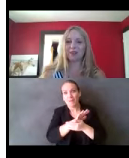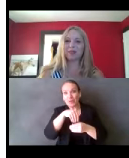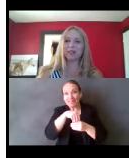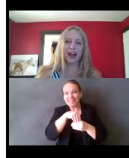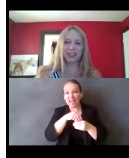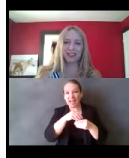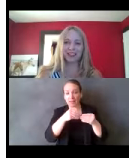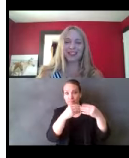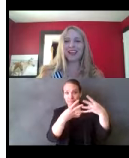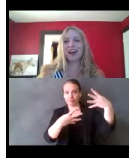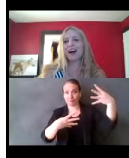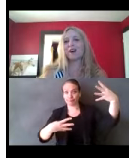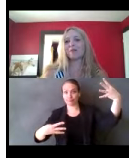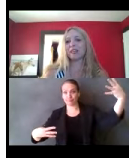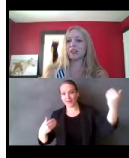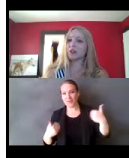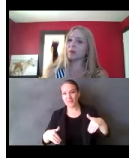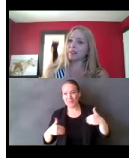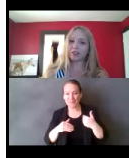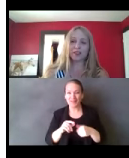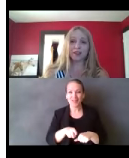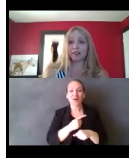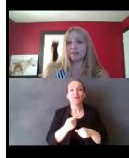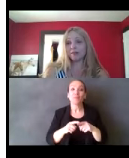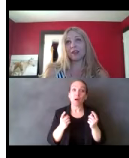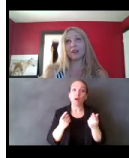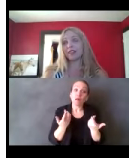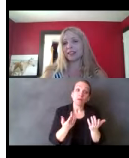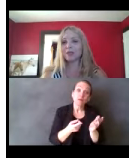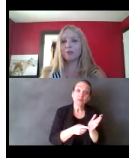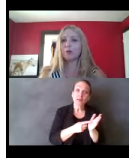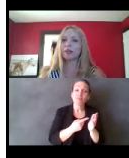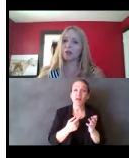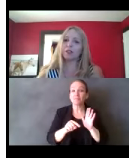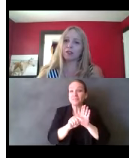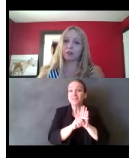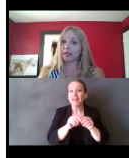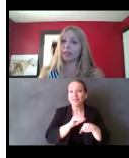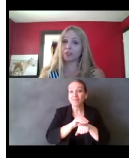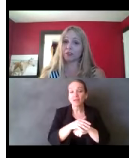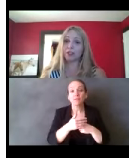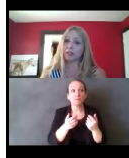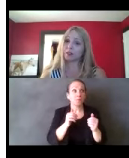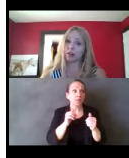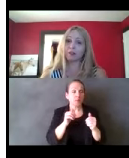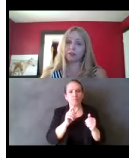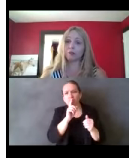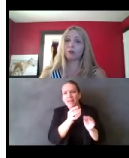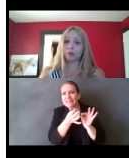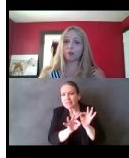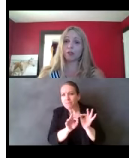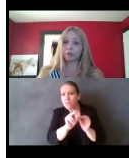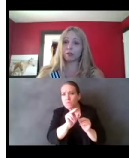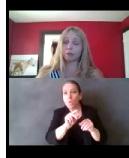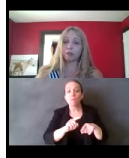and possible interactions. It could be just as, I don't think it's simple, but it could be just a medication you're taking is causing some